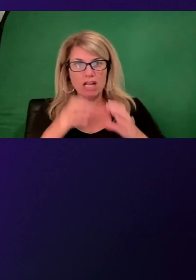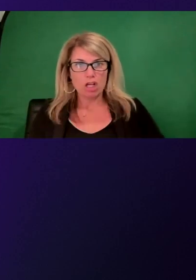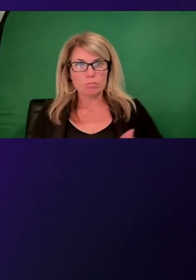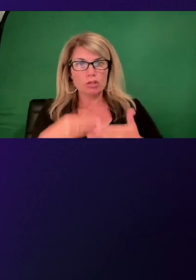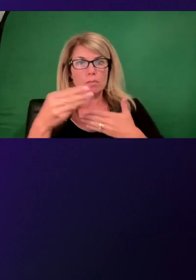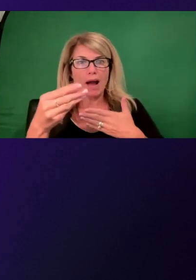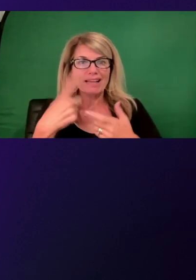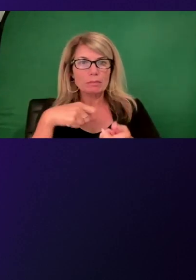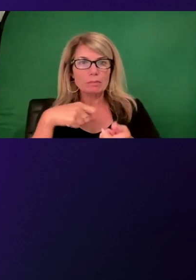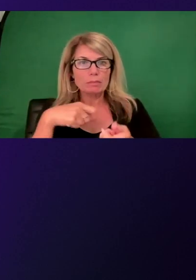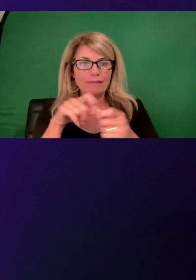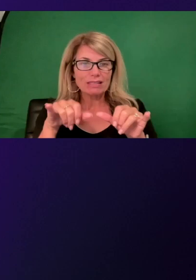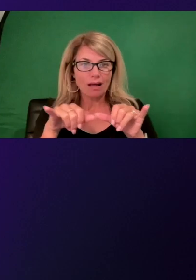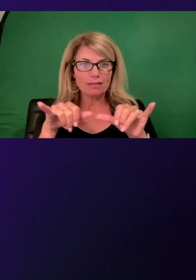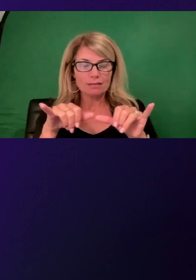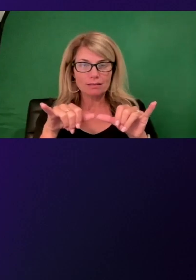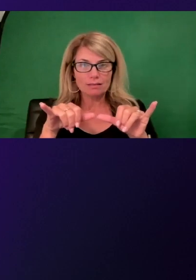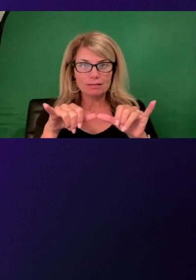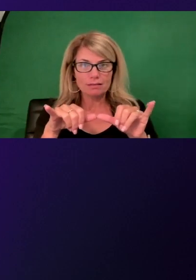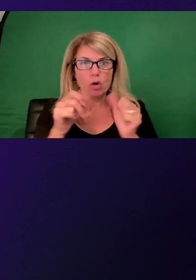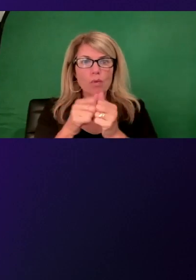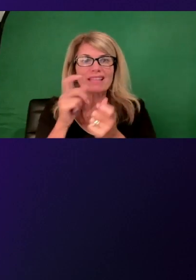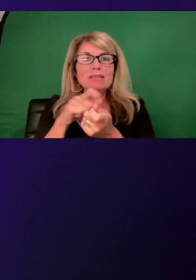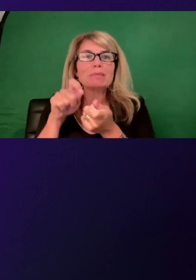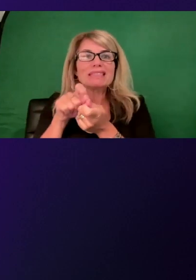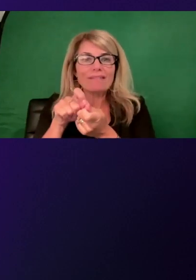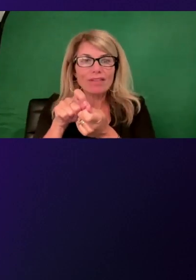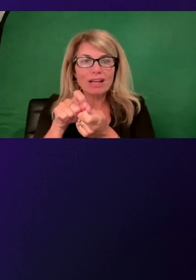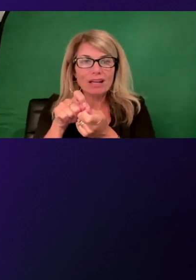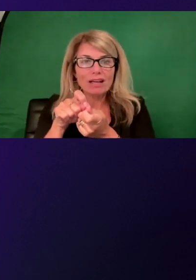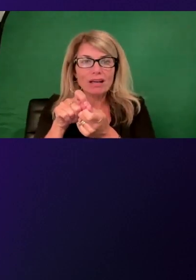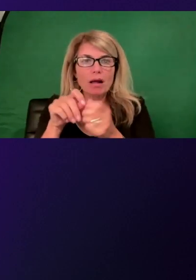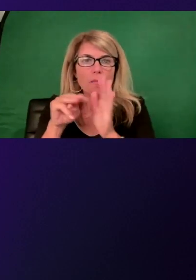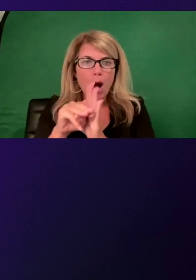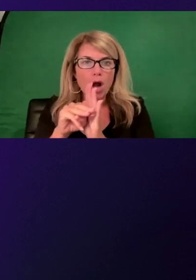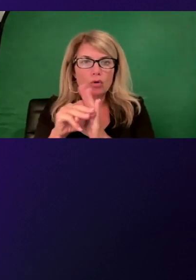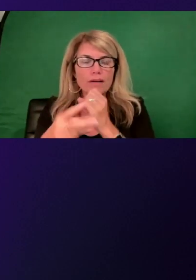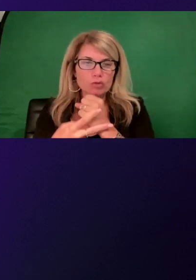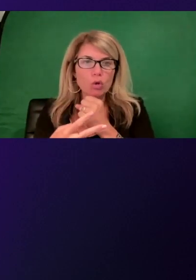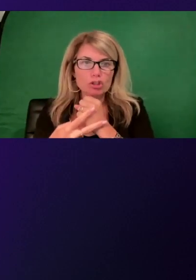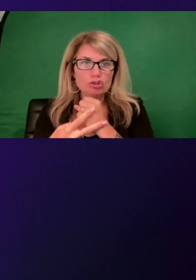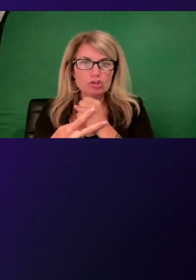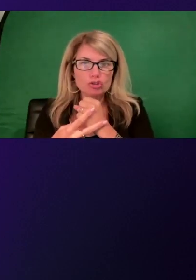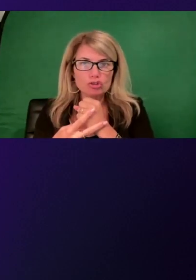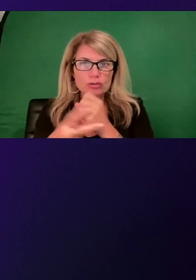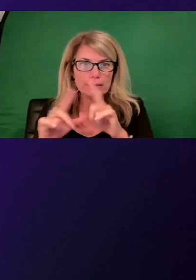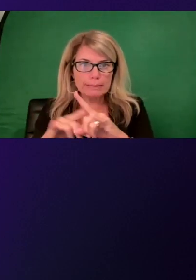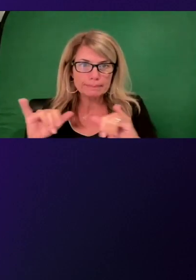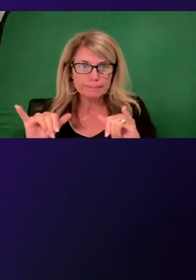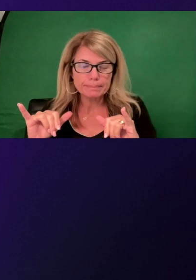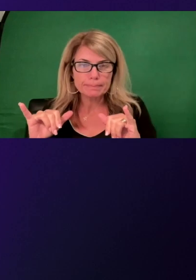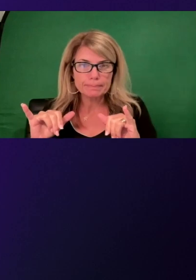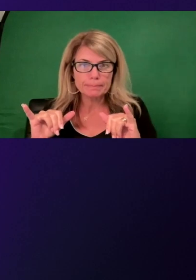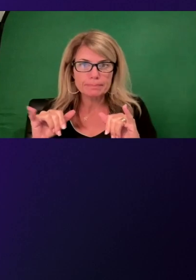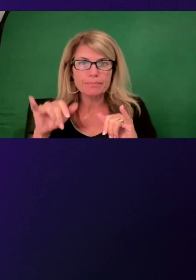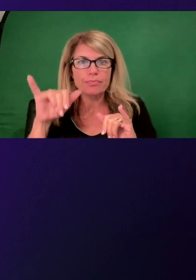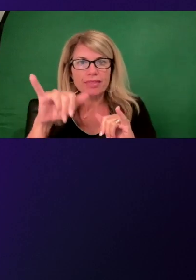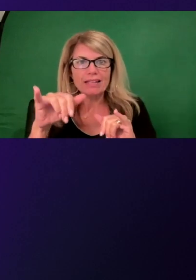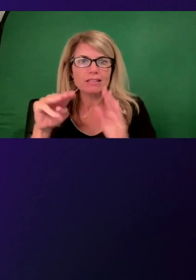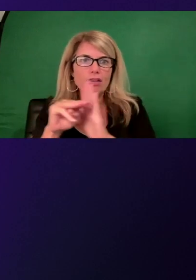instance size with a specific fixed amount of storage coming with it. Right. And that's where they get the amount of performance that's